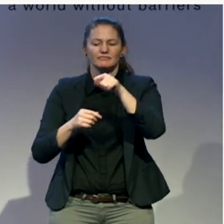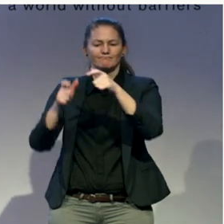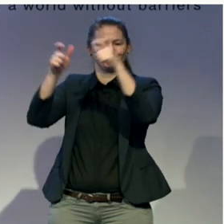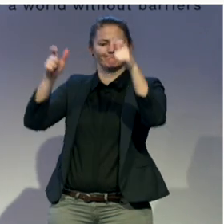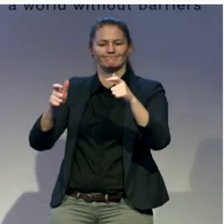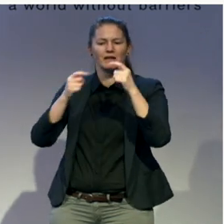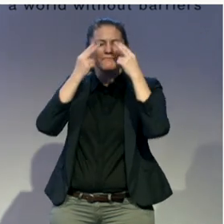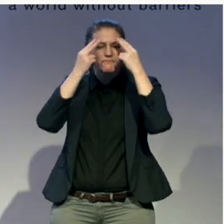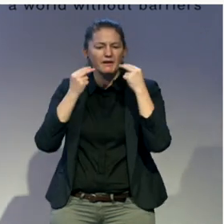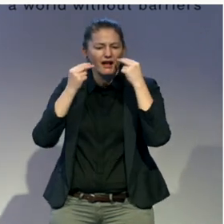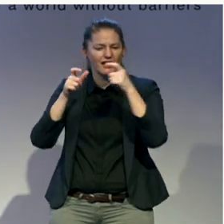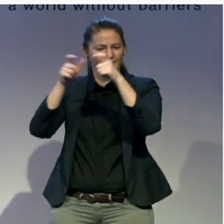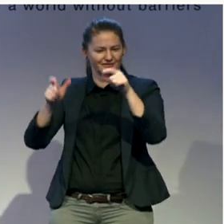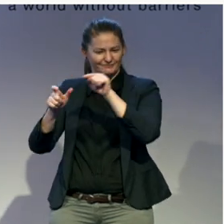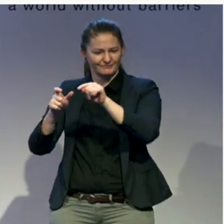India right now.